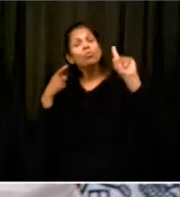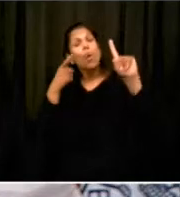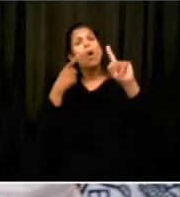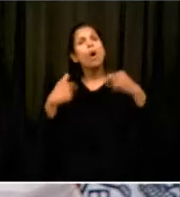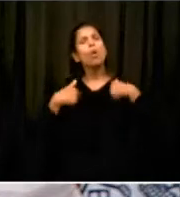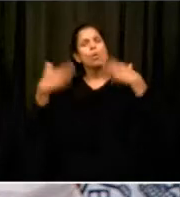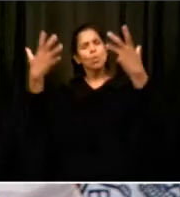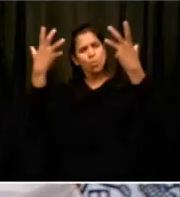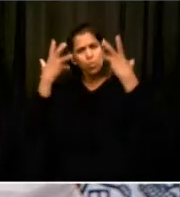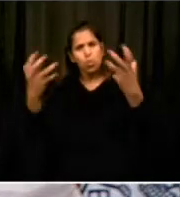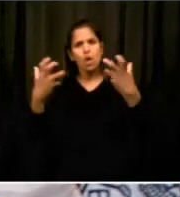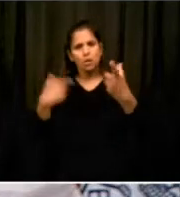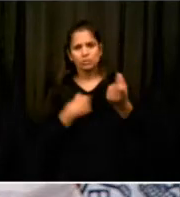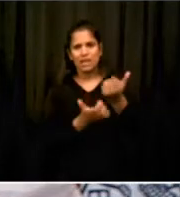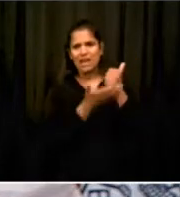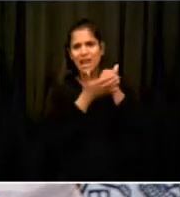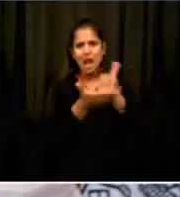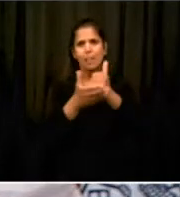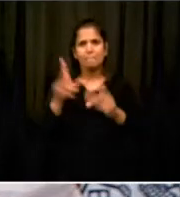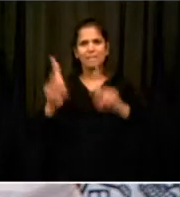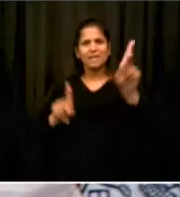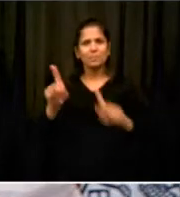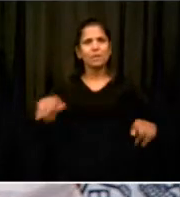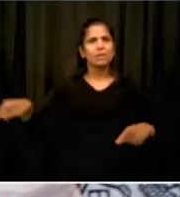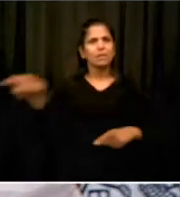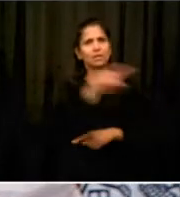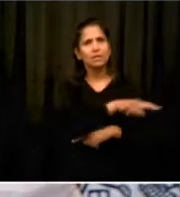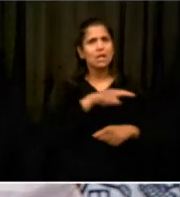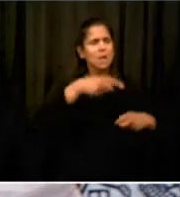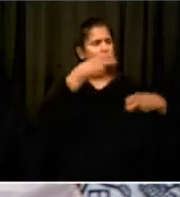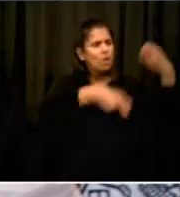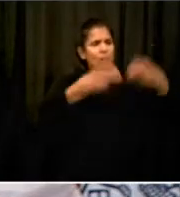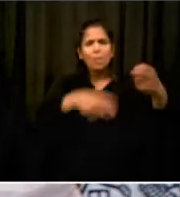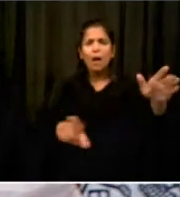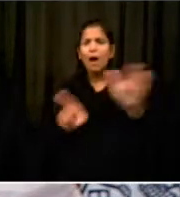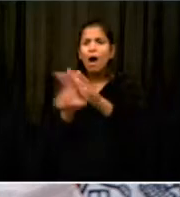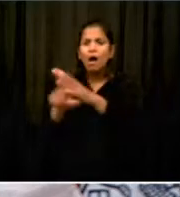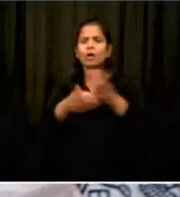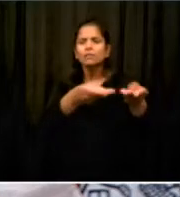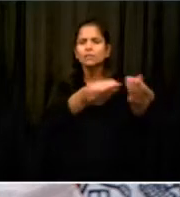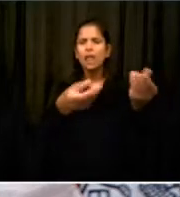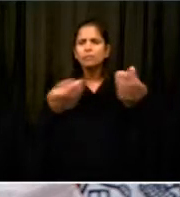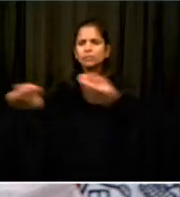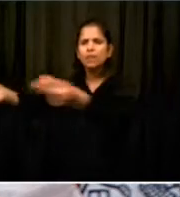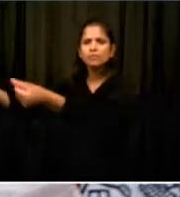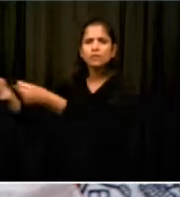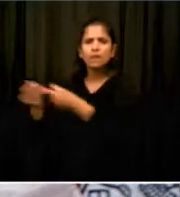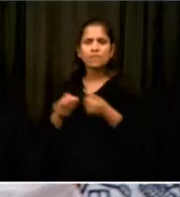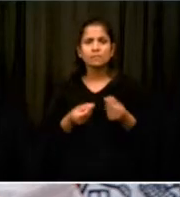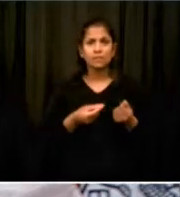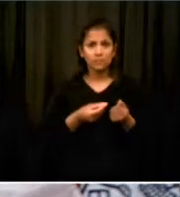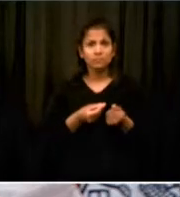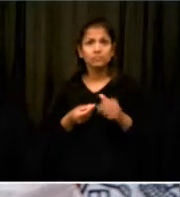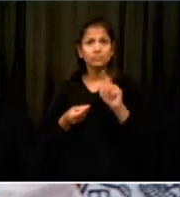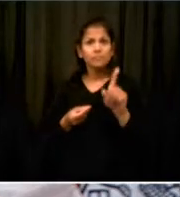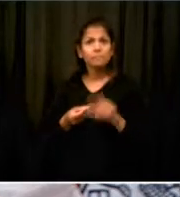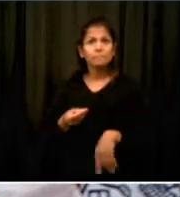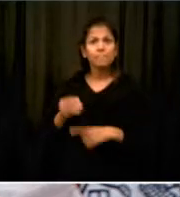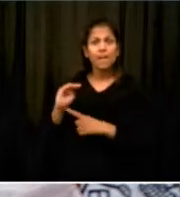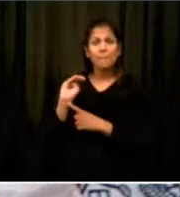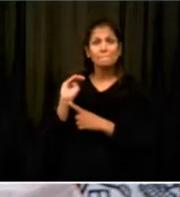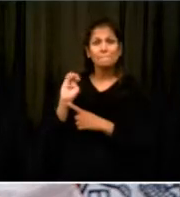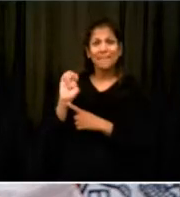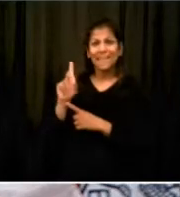fine. Everyone has a different role to play. But when I hear a question, if I think it's not factually based or I think